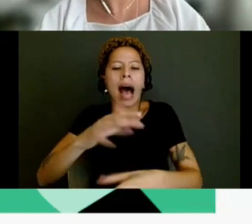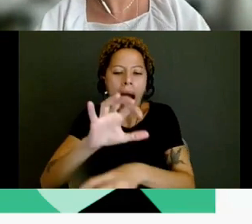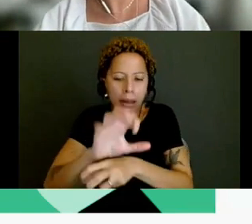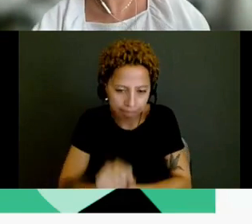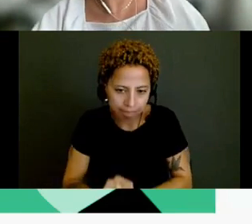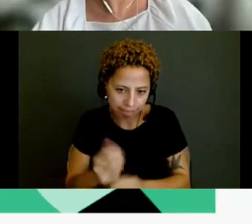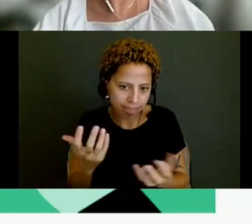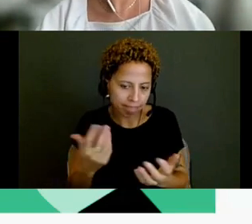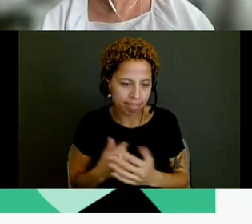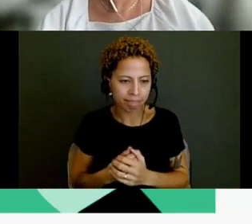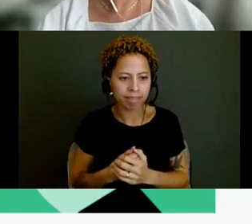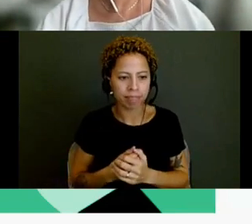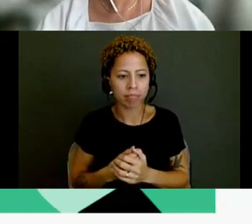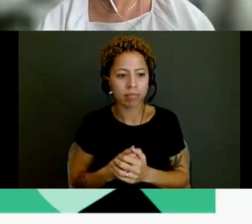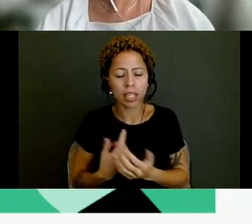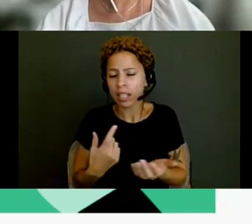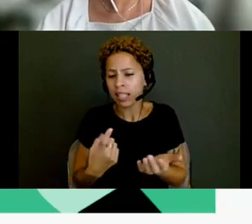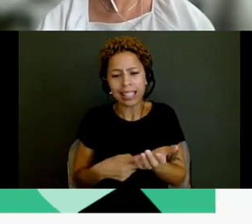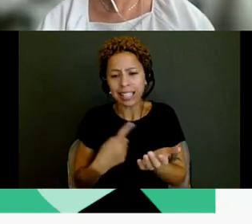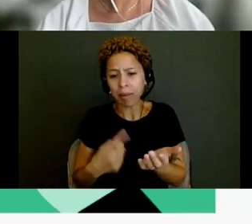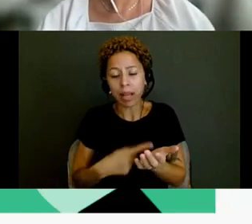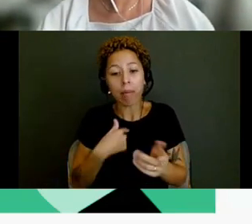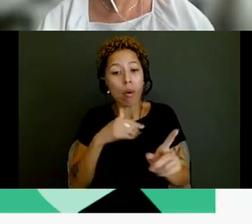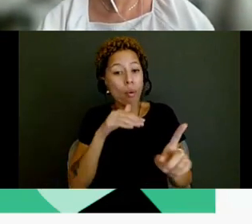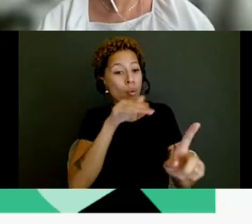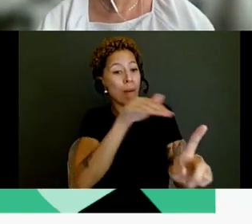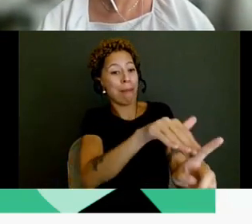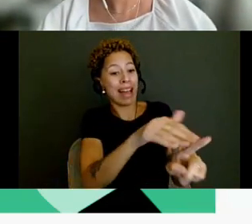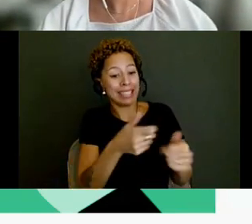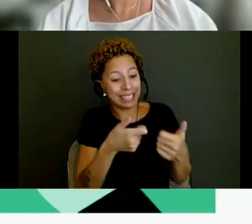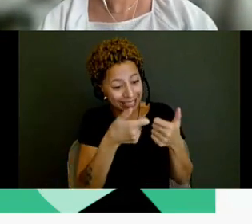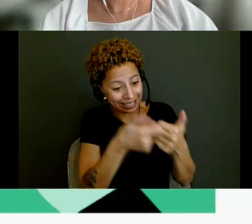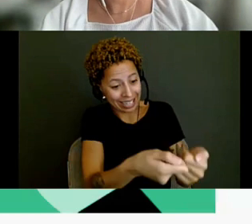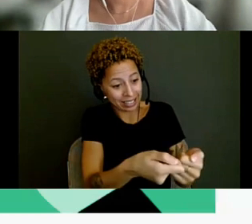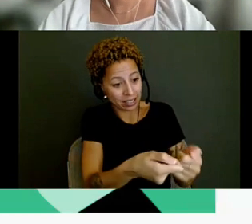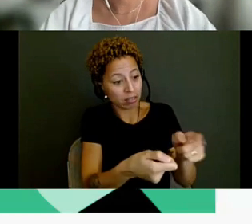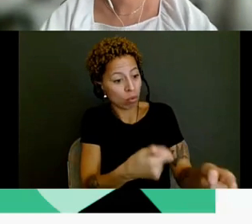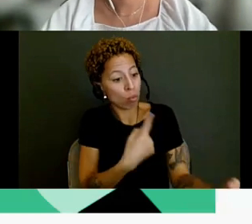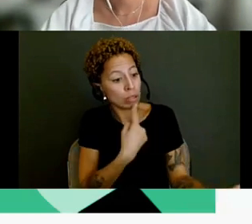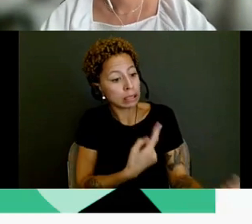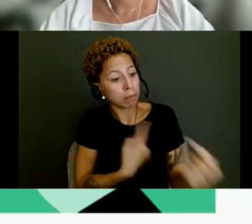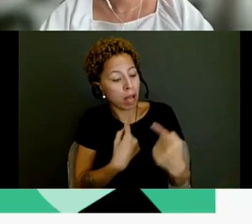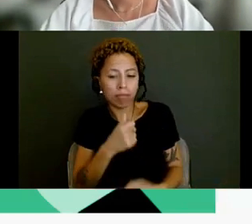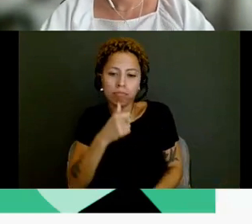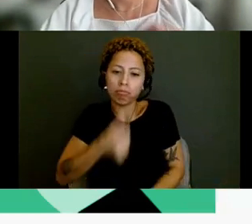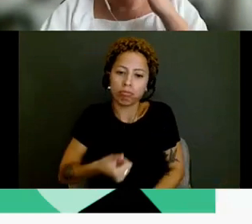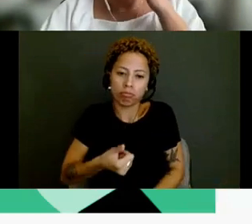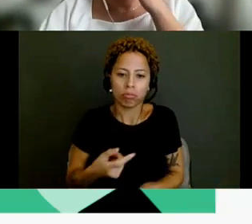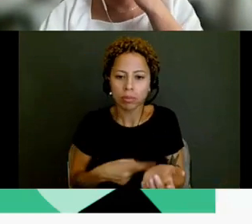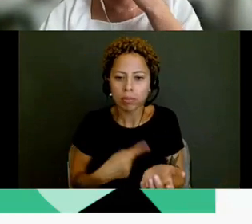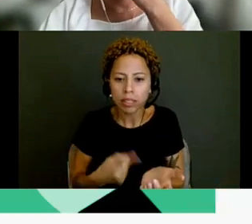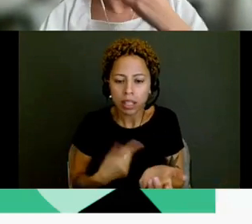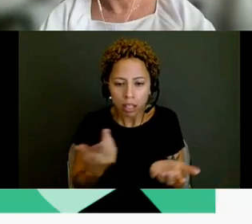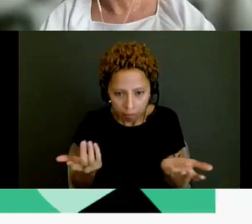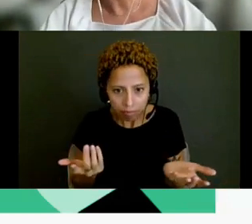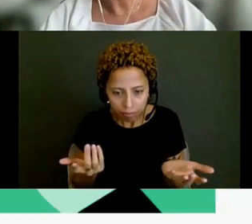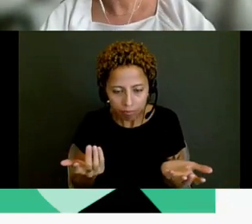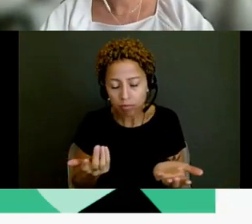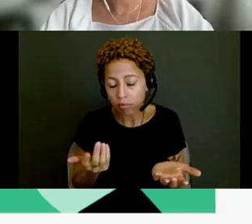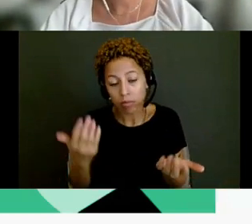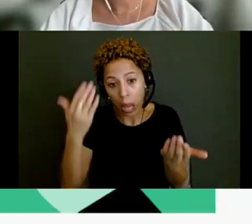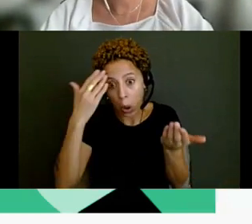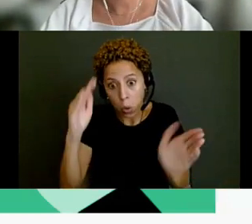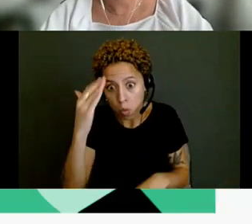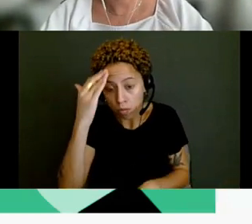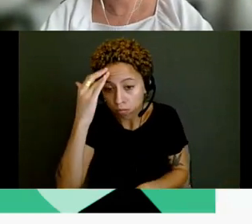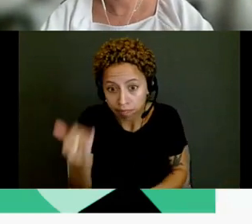We don't always get a response to our reminder texts. It's hard to know why. One change we plan on implementing is rather than just